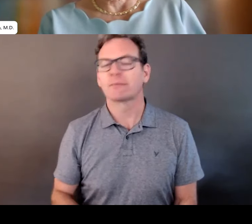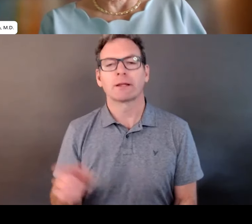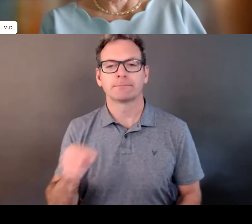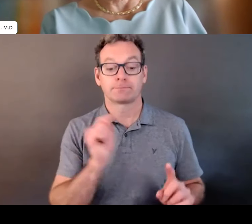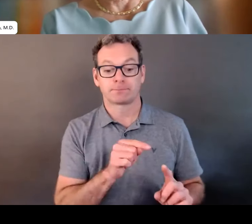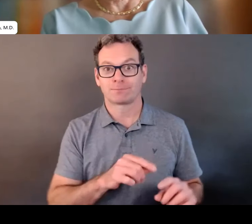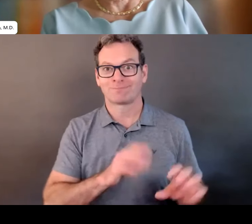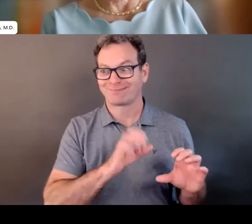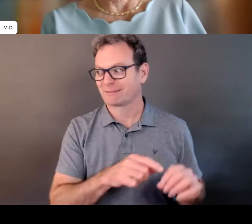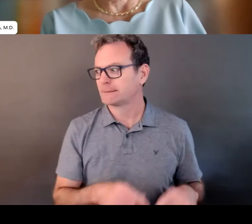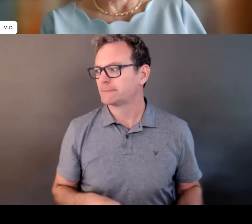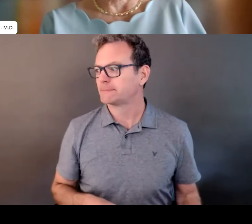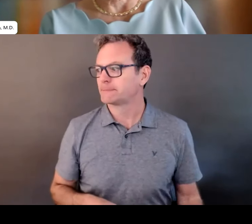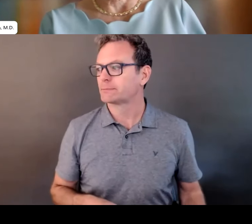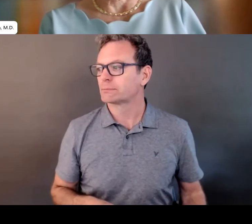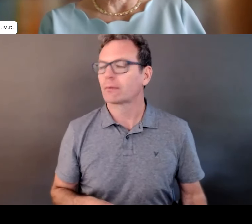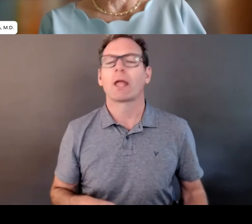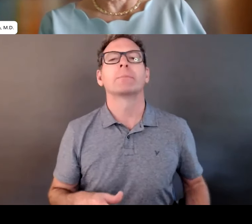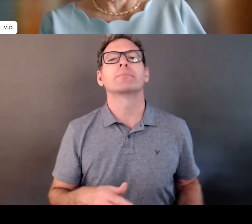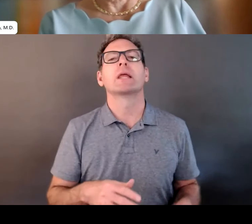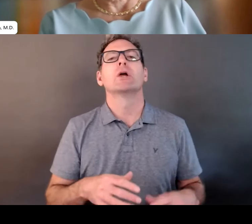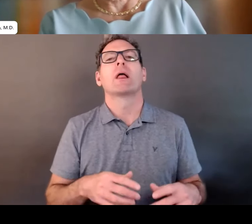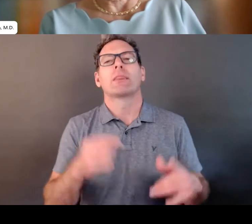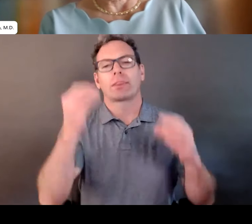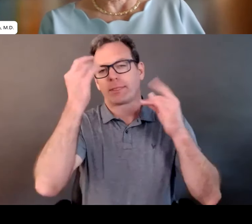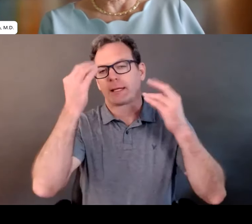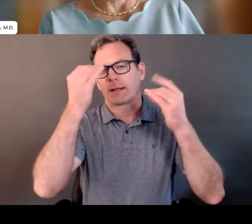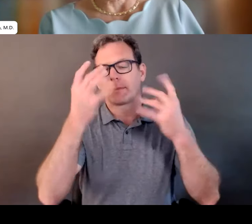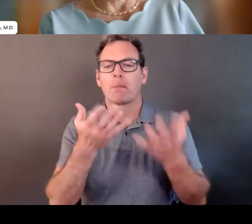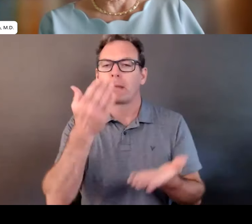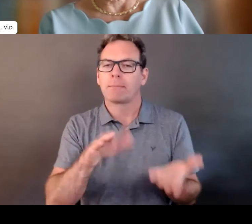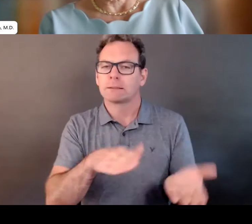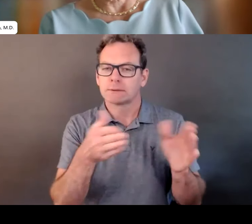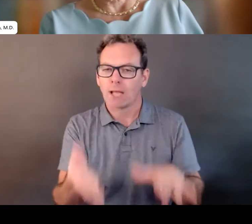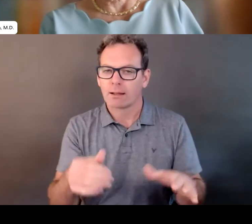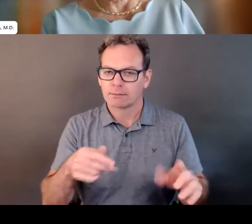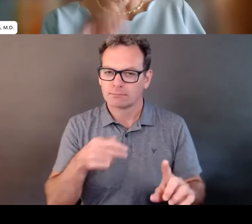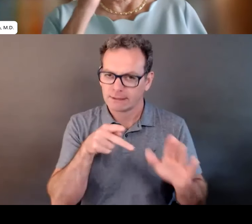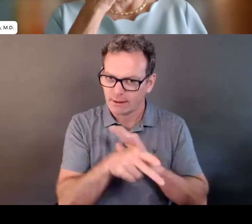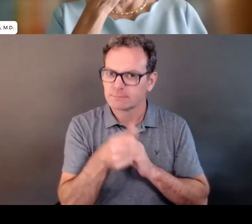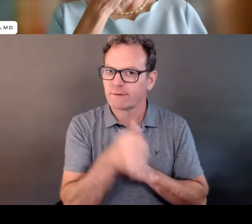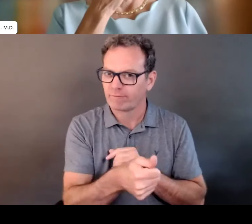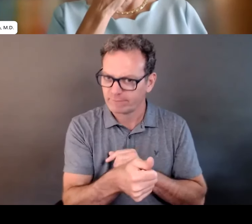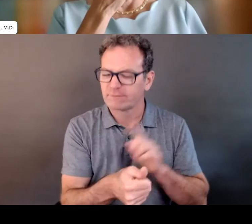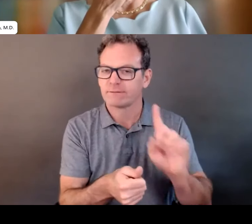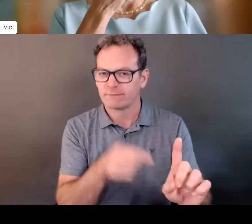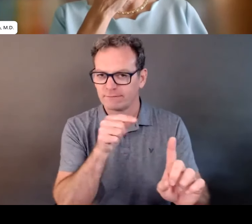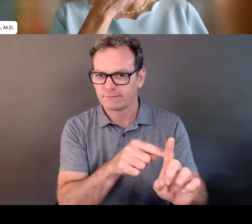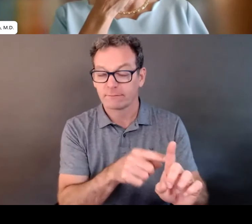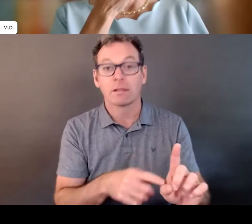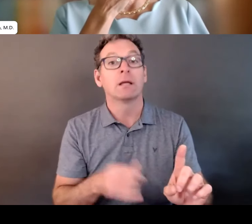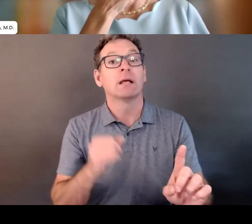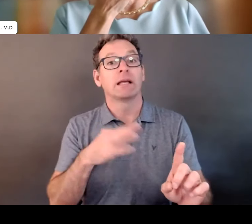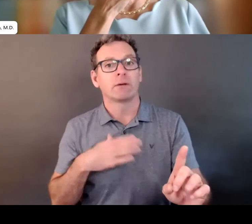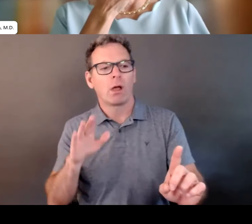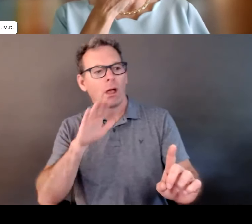in the chat, the question of suicidal ideation might come up, but older people are often insulted when you try to help. Any ideas